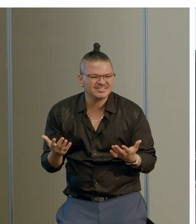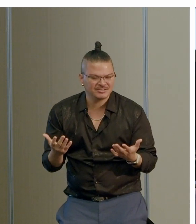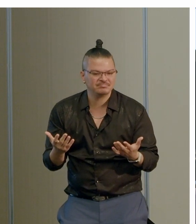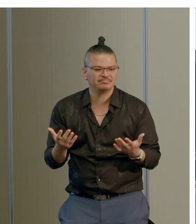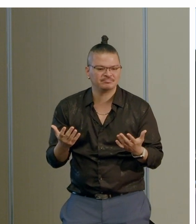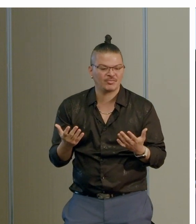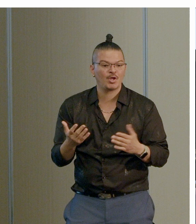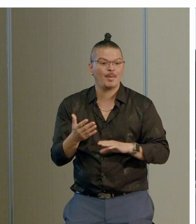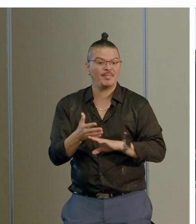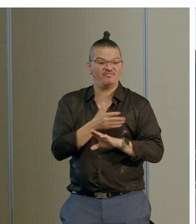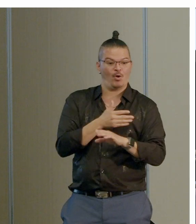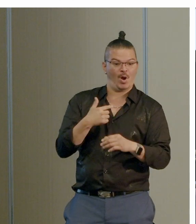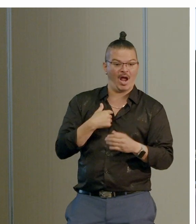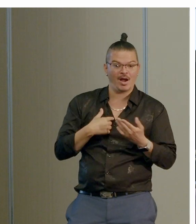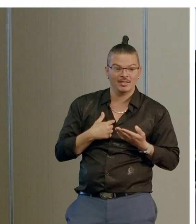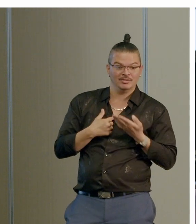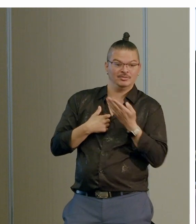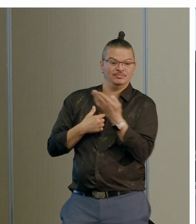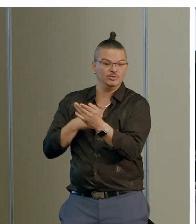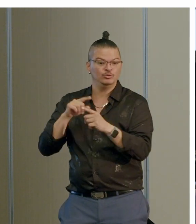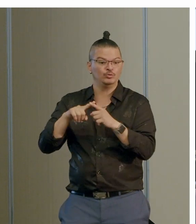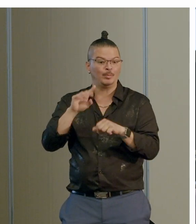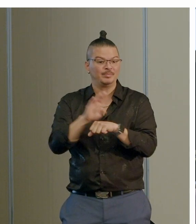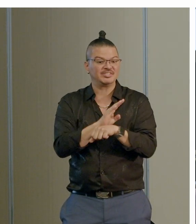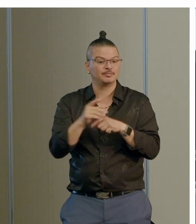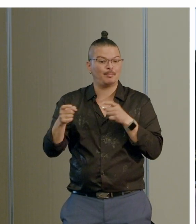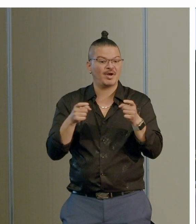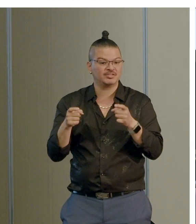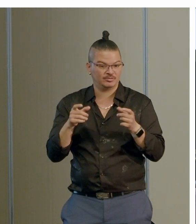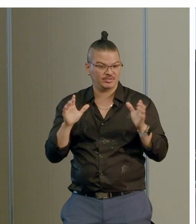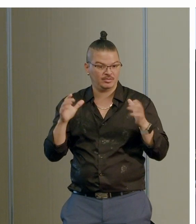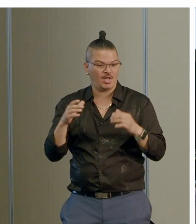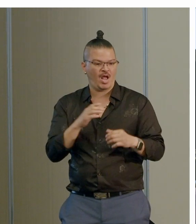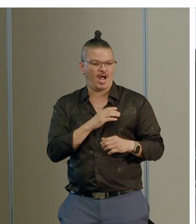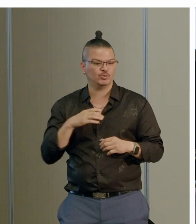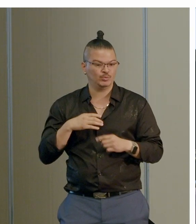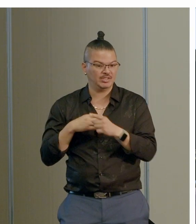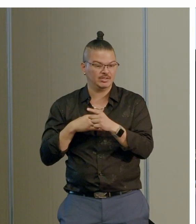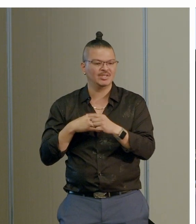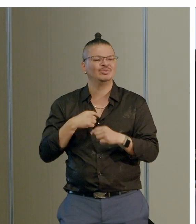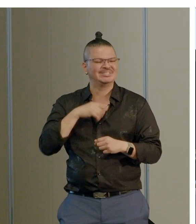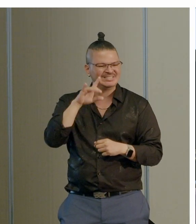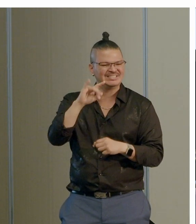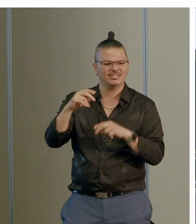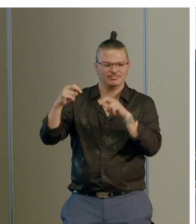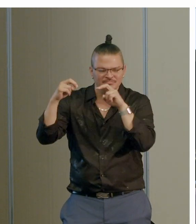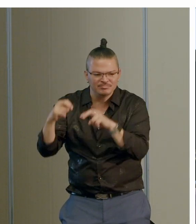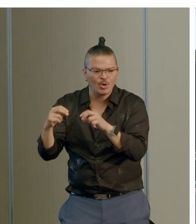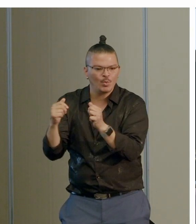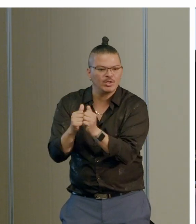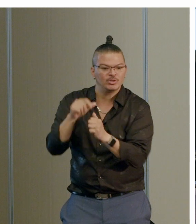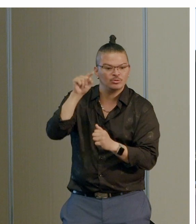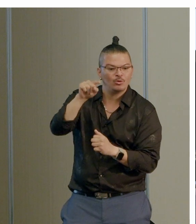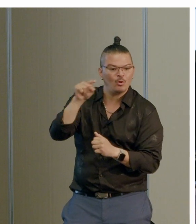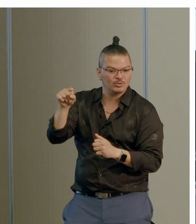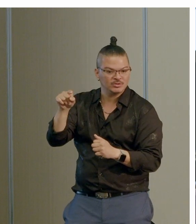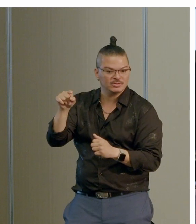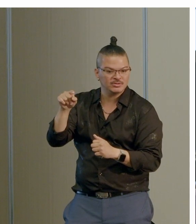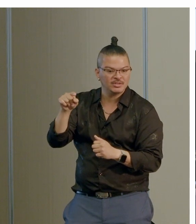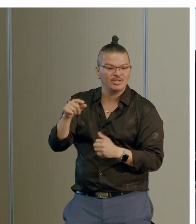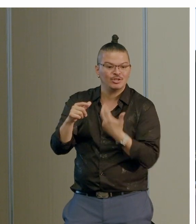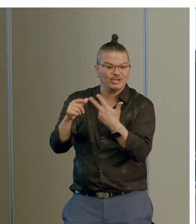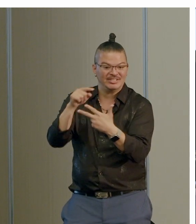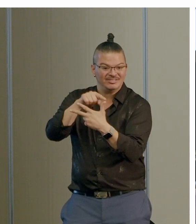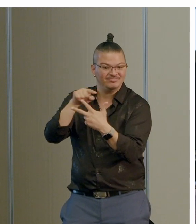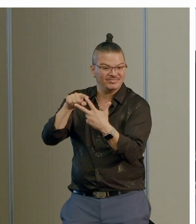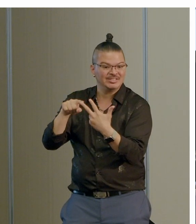Management Council, we met with those CIOs to address their needs. For example, the Department of Fish and Wildlife, they have a